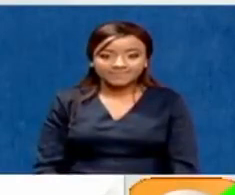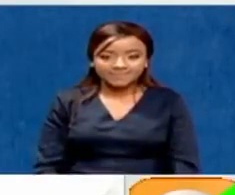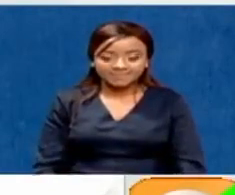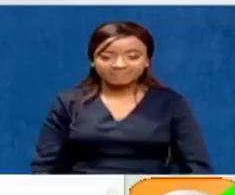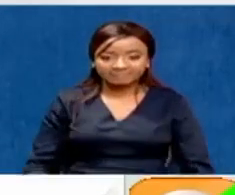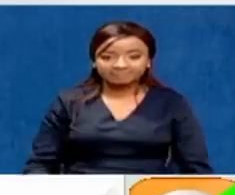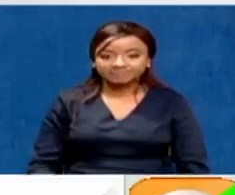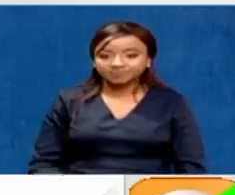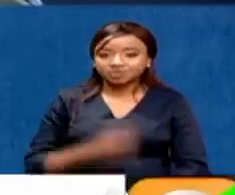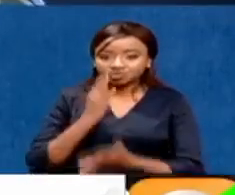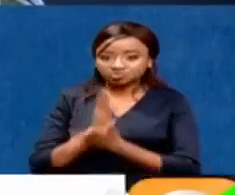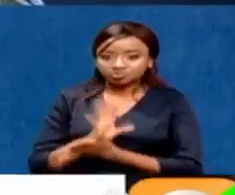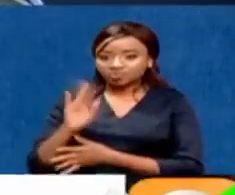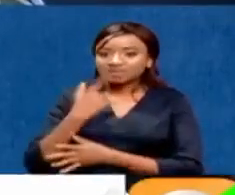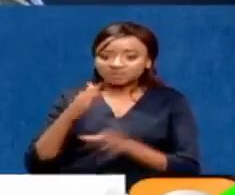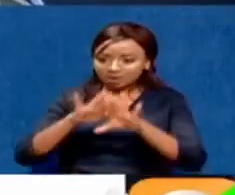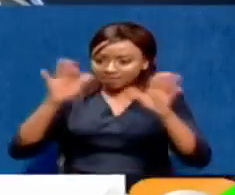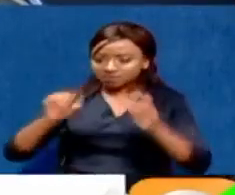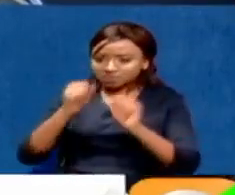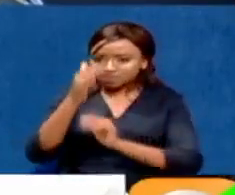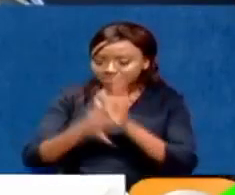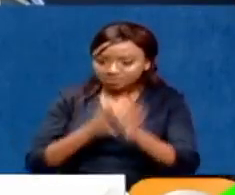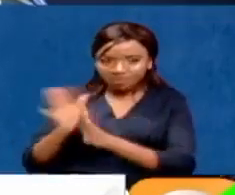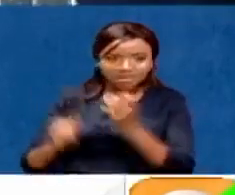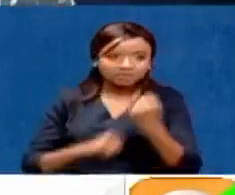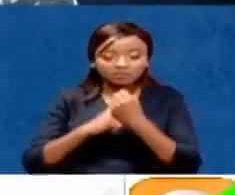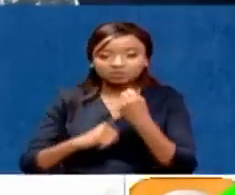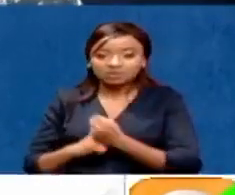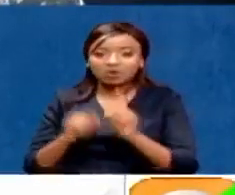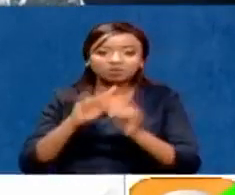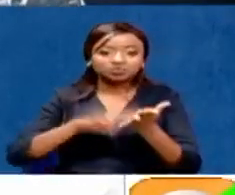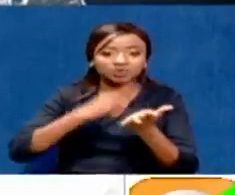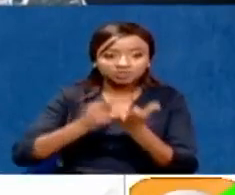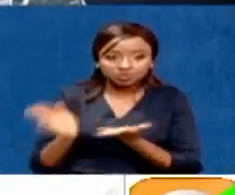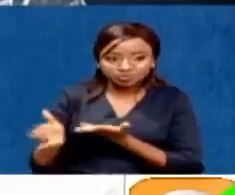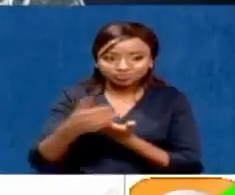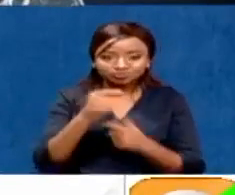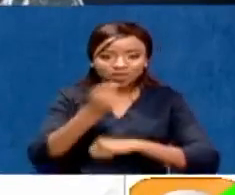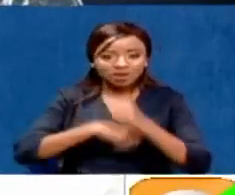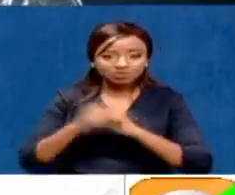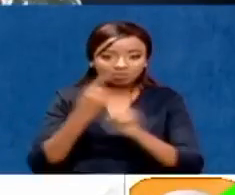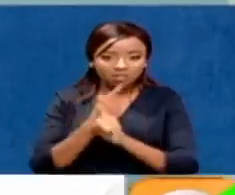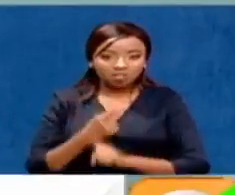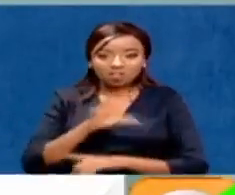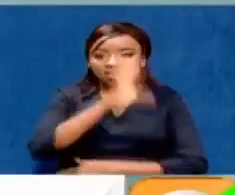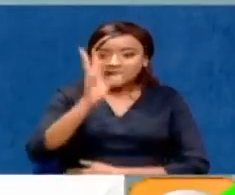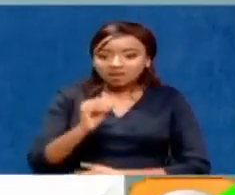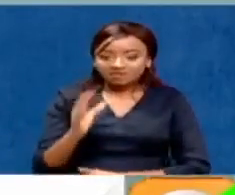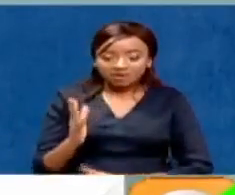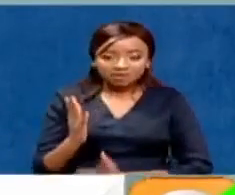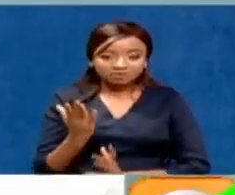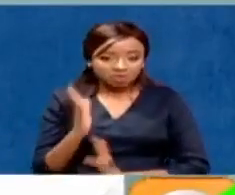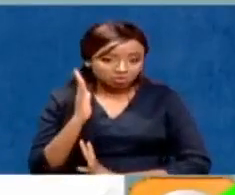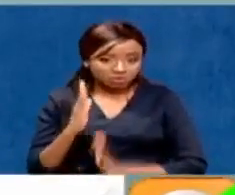Xetova says its artificial-driven platform can support preparedness, resource mobilization, and procurement action in Africa's health security